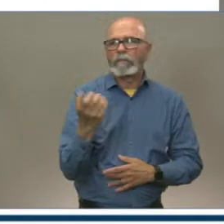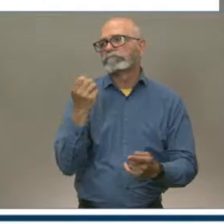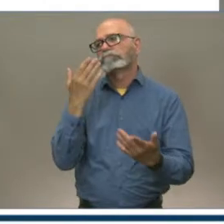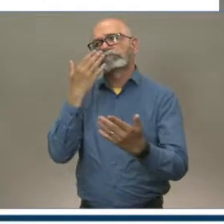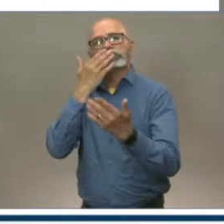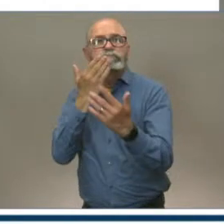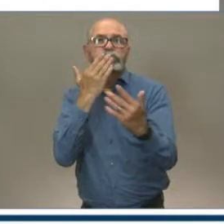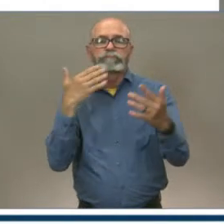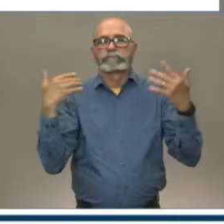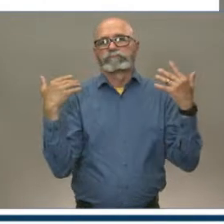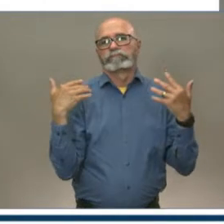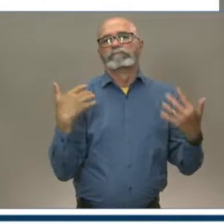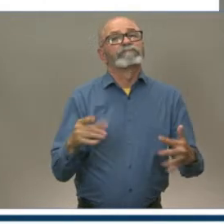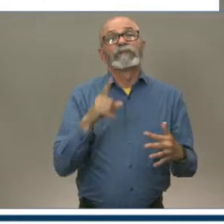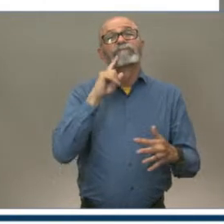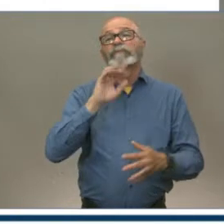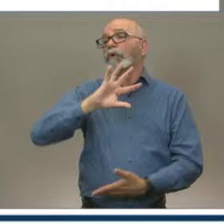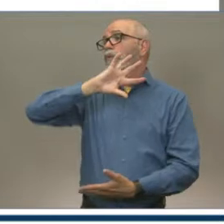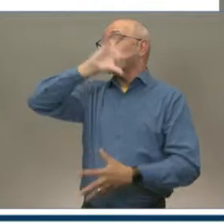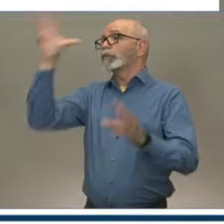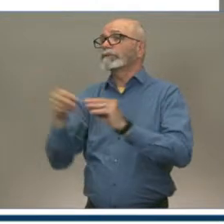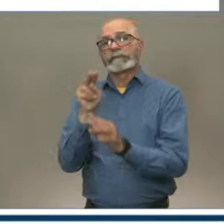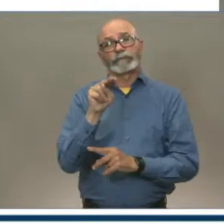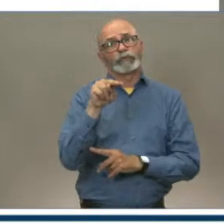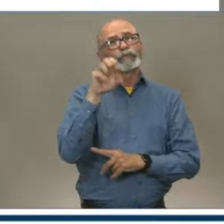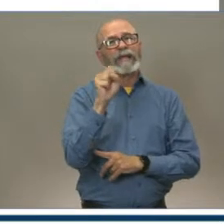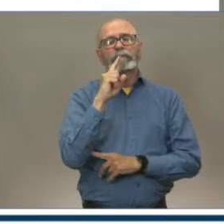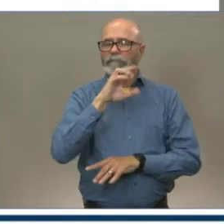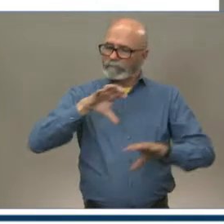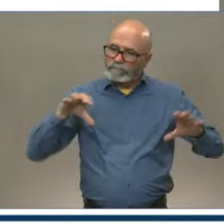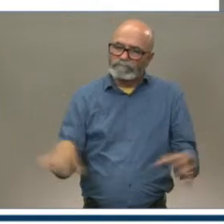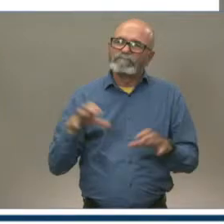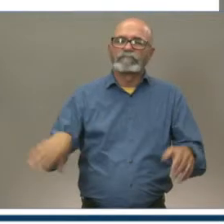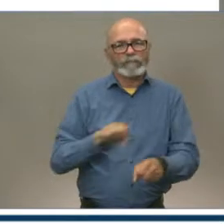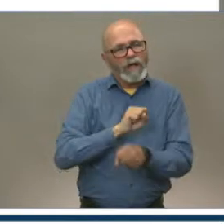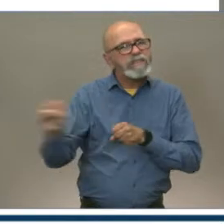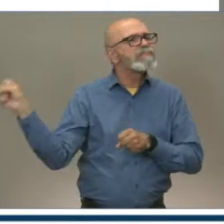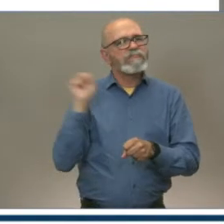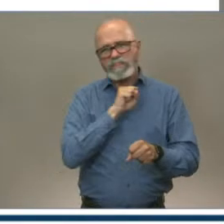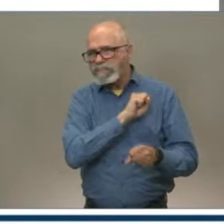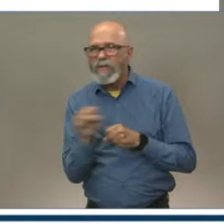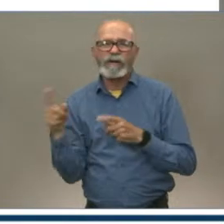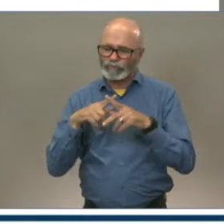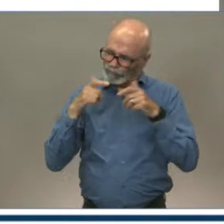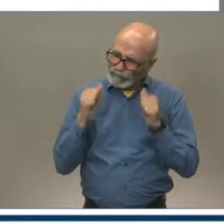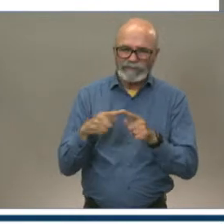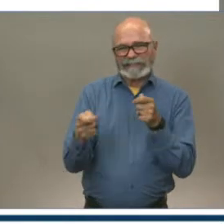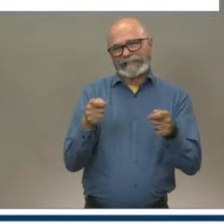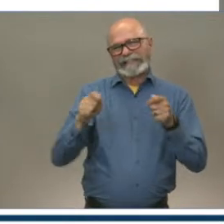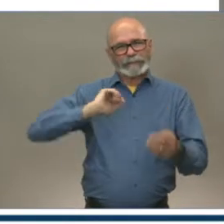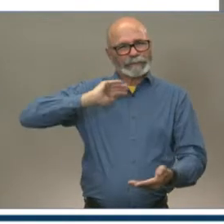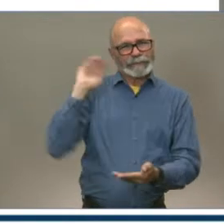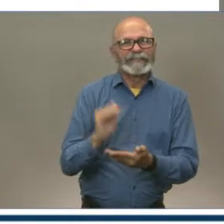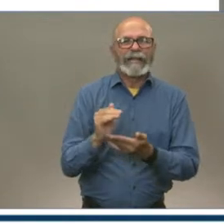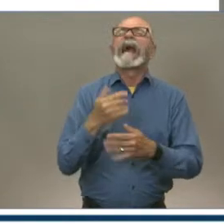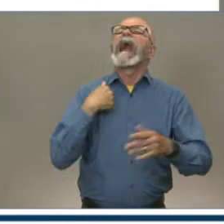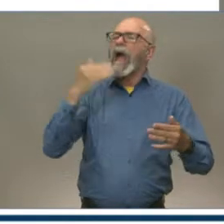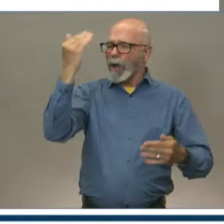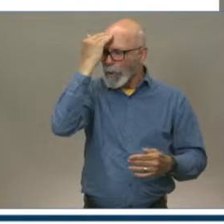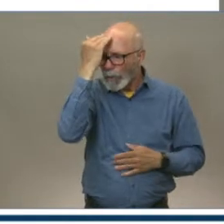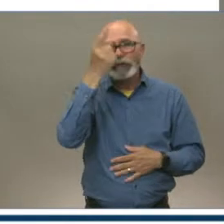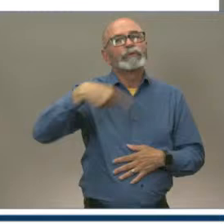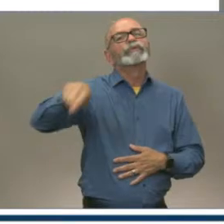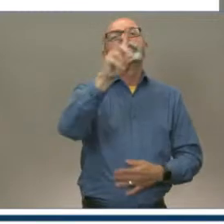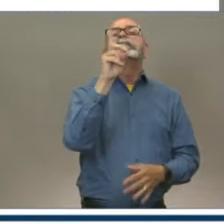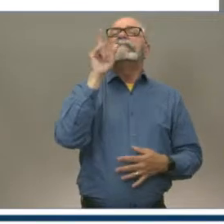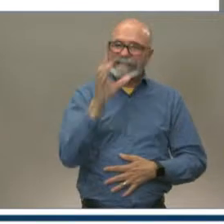Scotians have worked very hard to keep COVID-19 at bay. Most of us follow the rules and do what needs to be done. There are